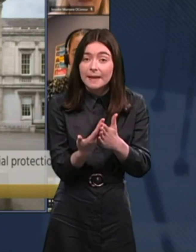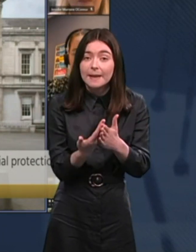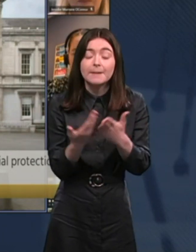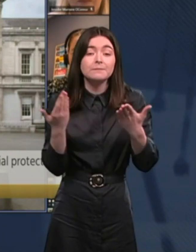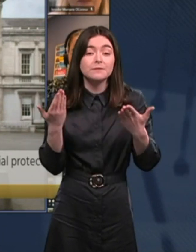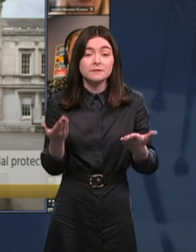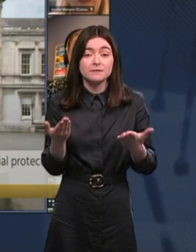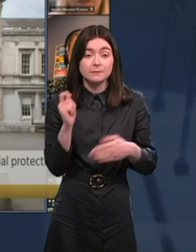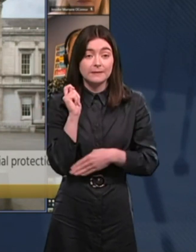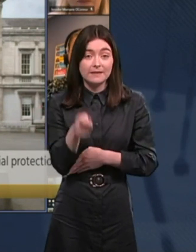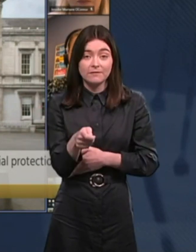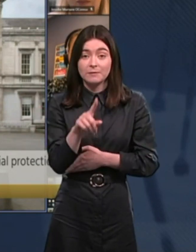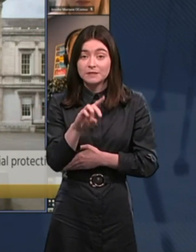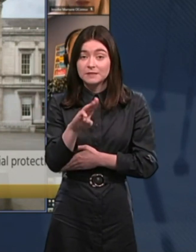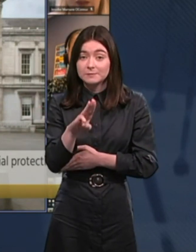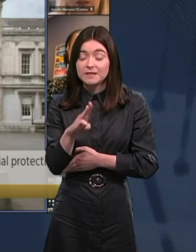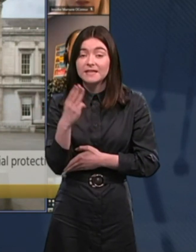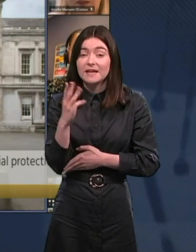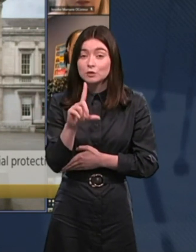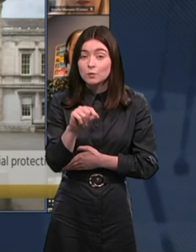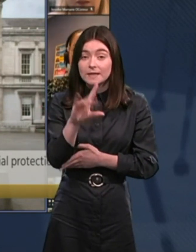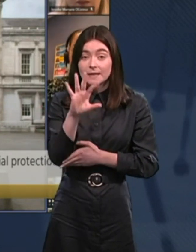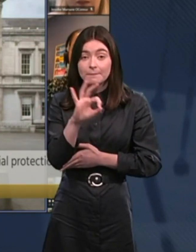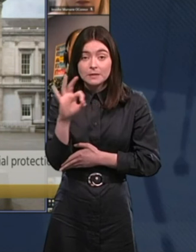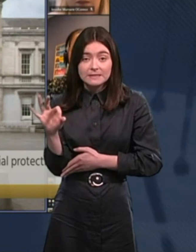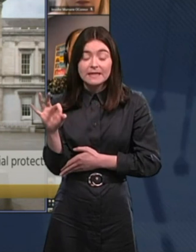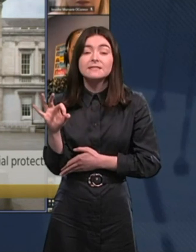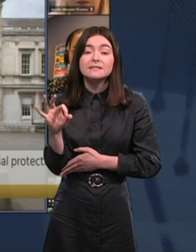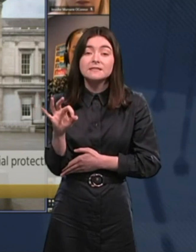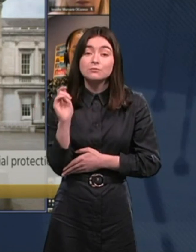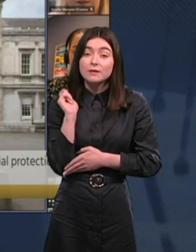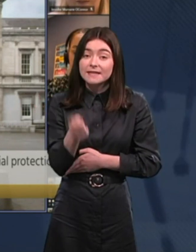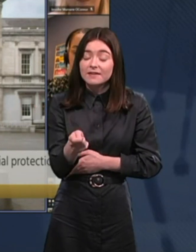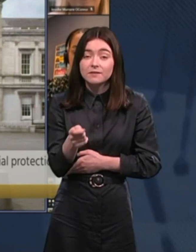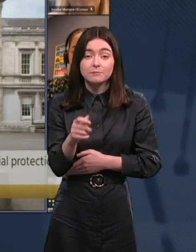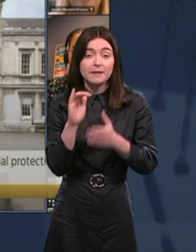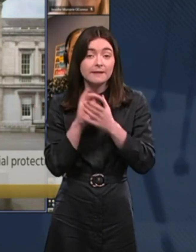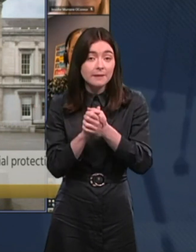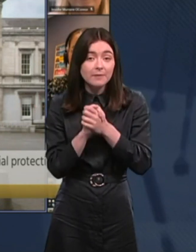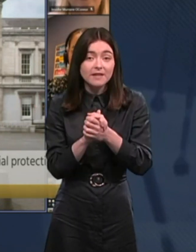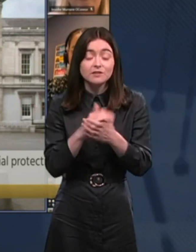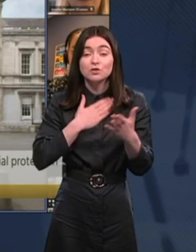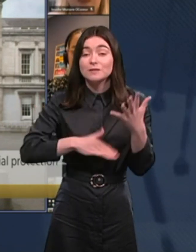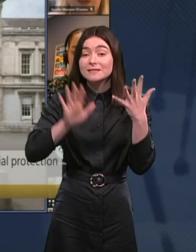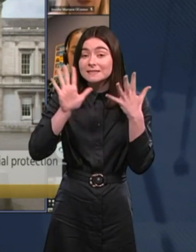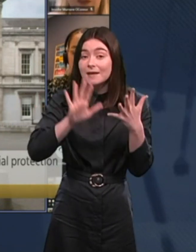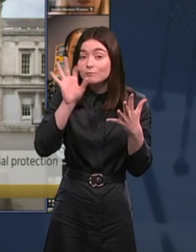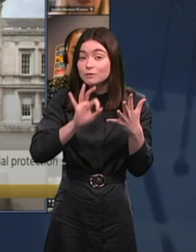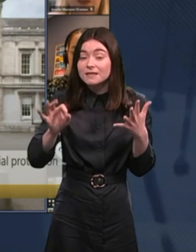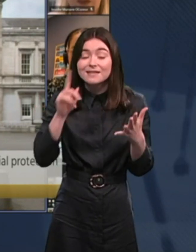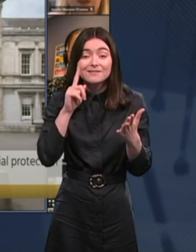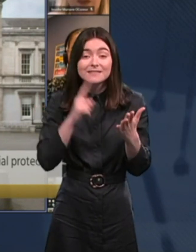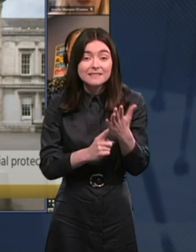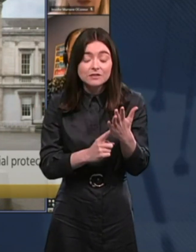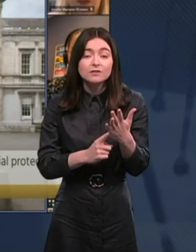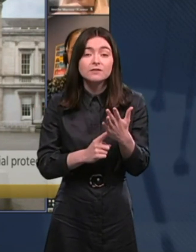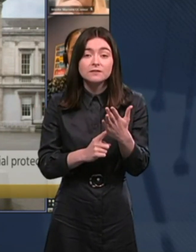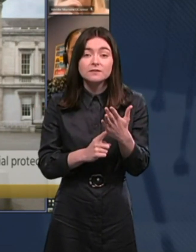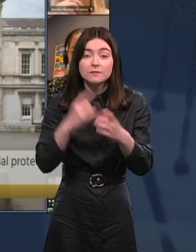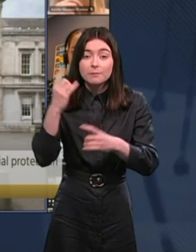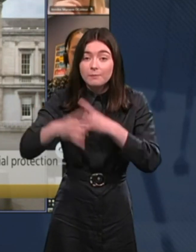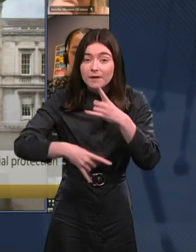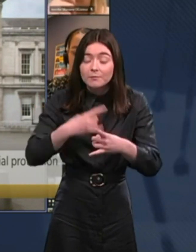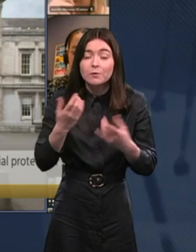by DSP, and 20% were given by the appeals office. Just 10% of decisions made